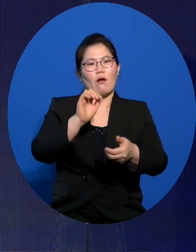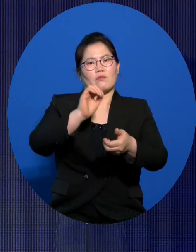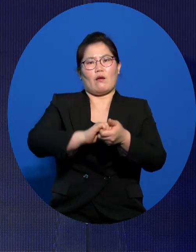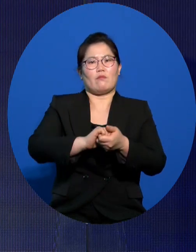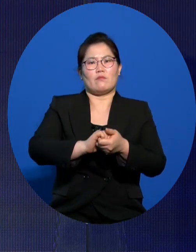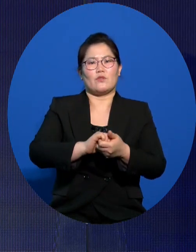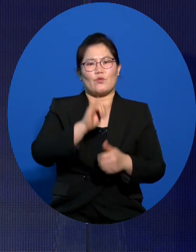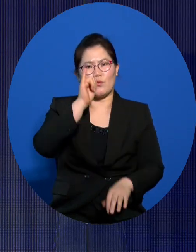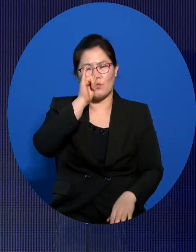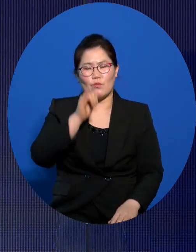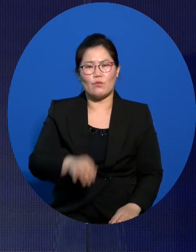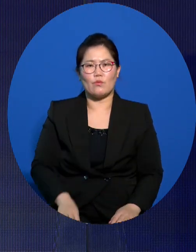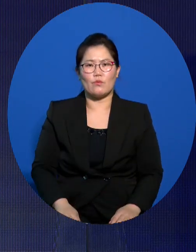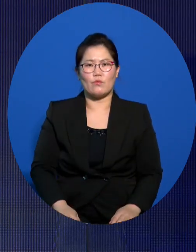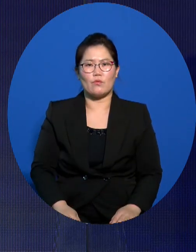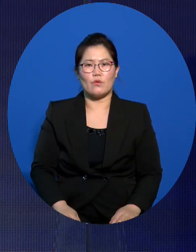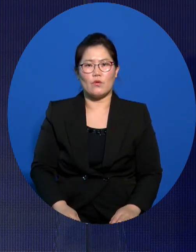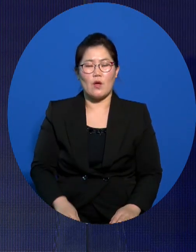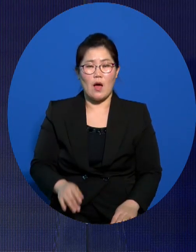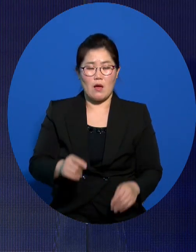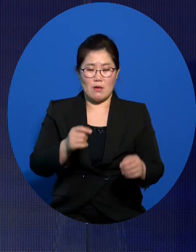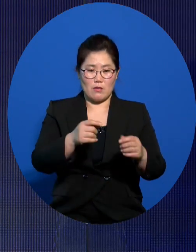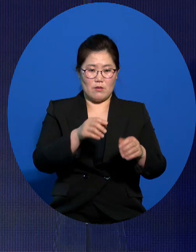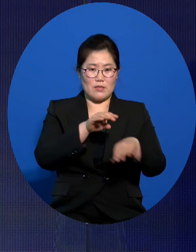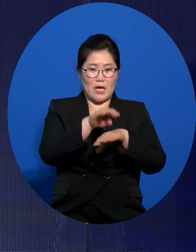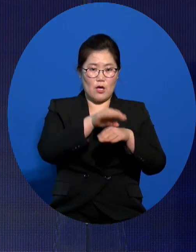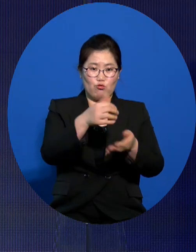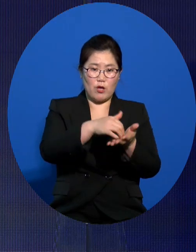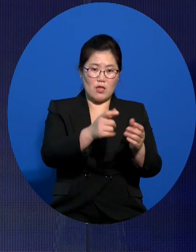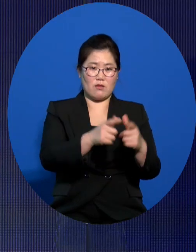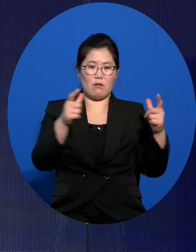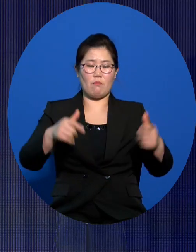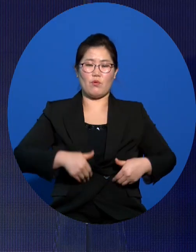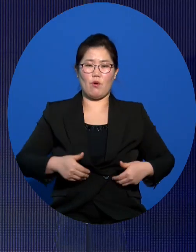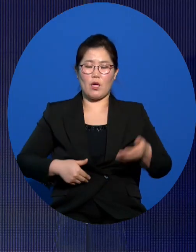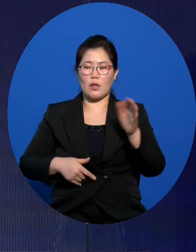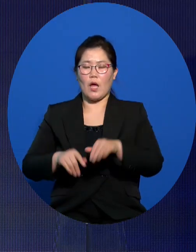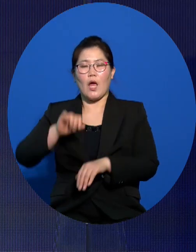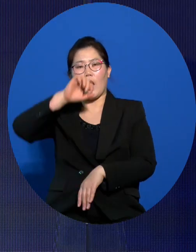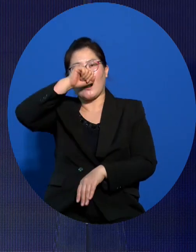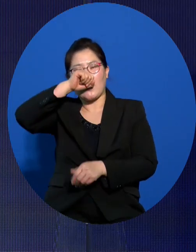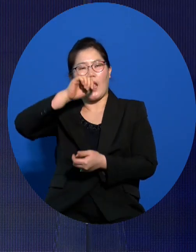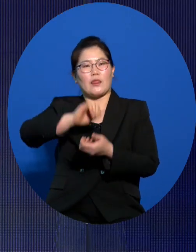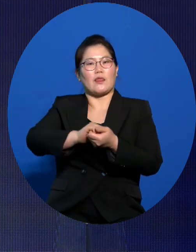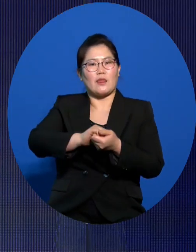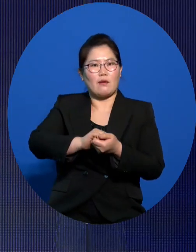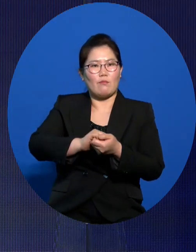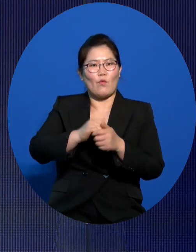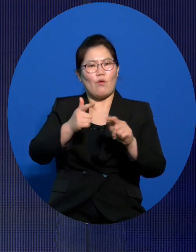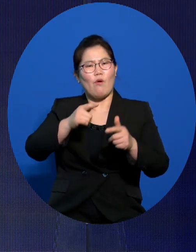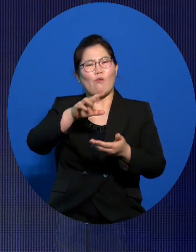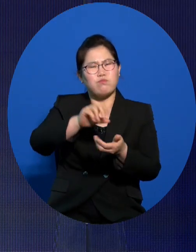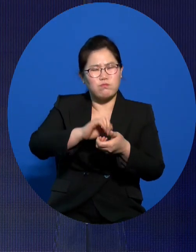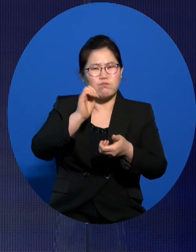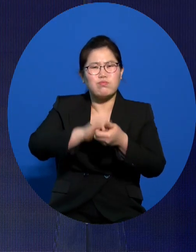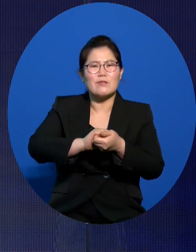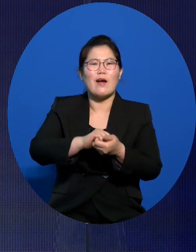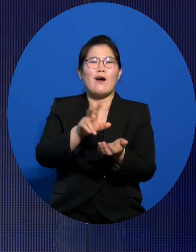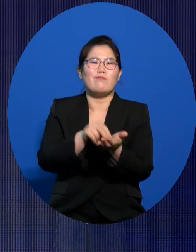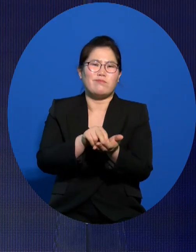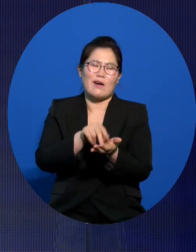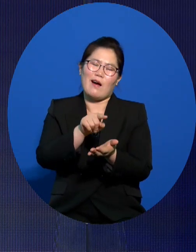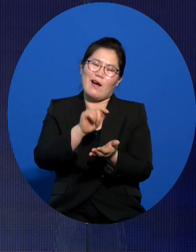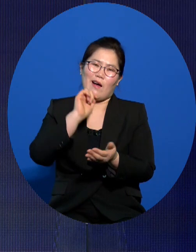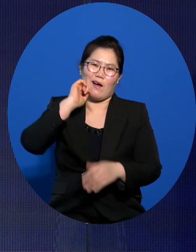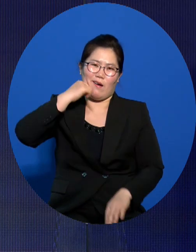So I think that, first of all, there has to be more supply of these types of taxis and special means of transportation provided to the